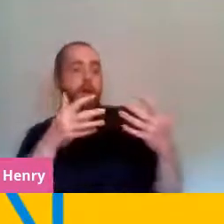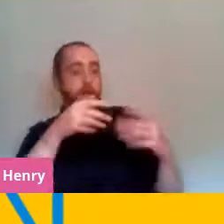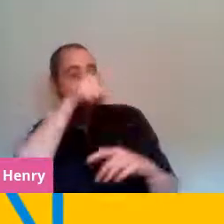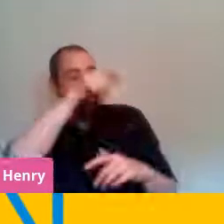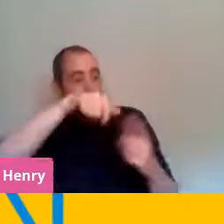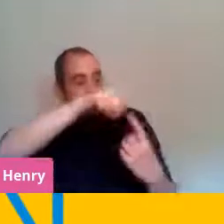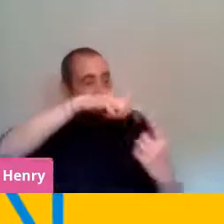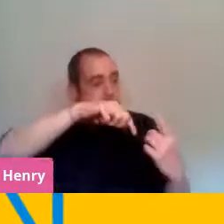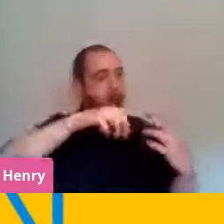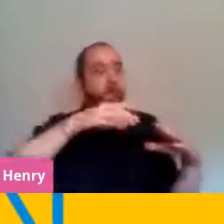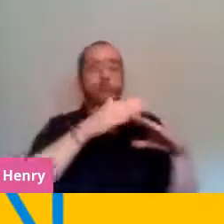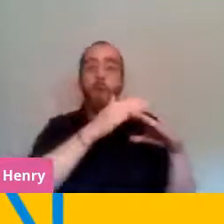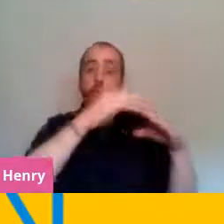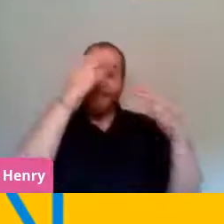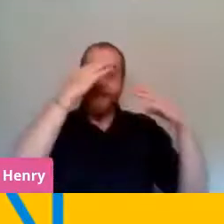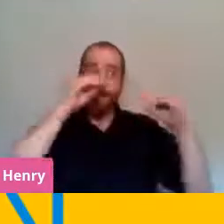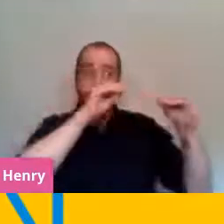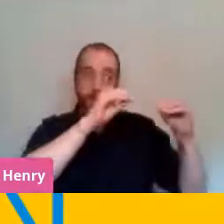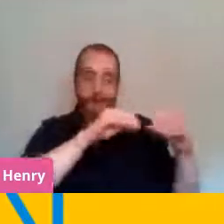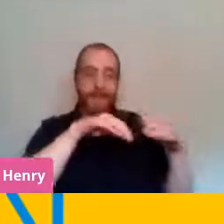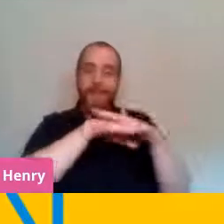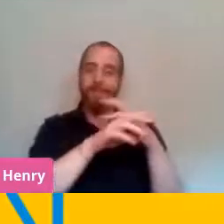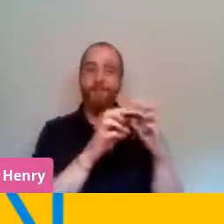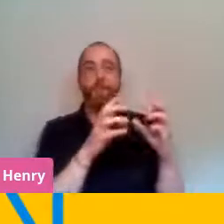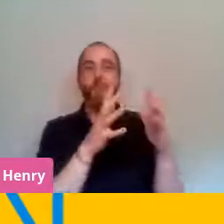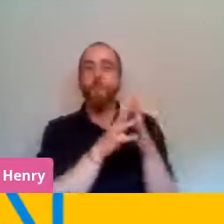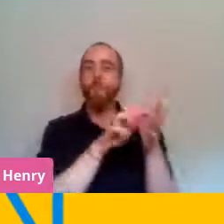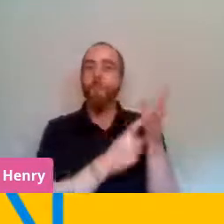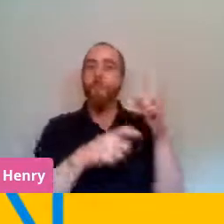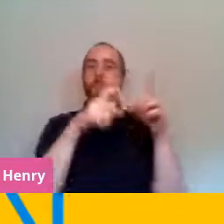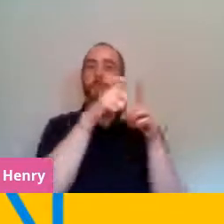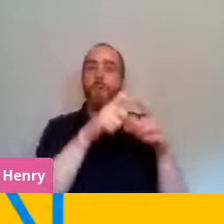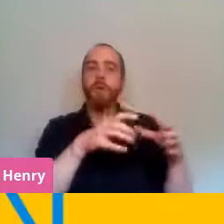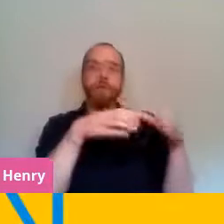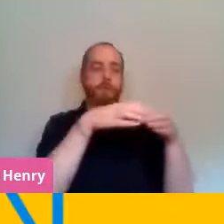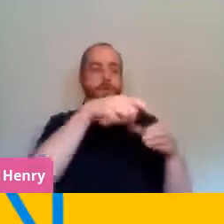your MP's area, in your ward,